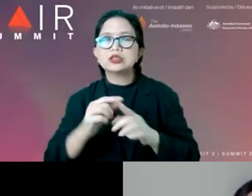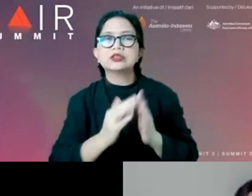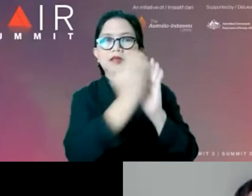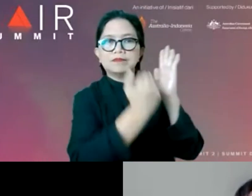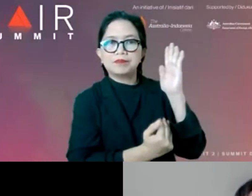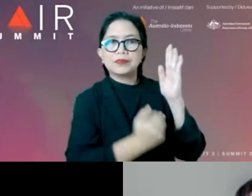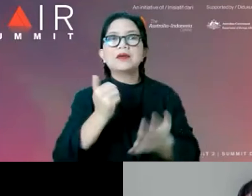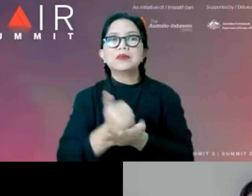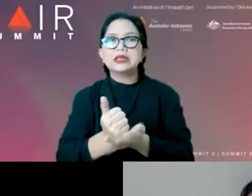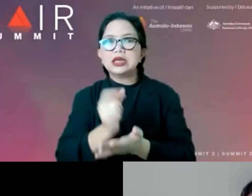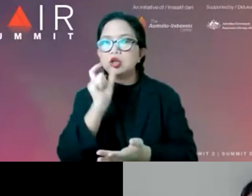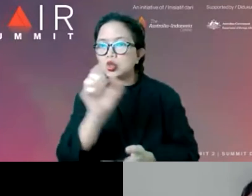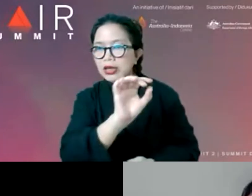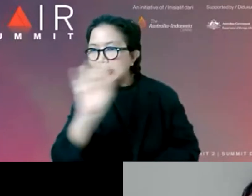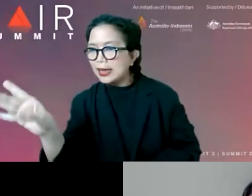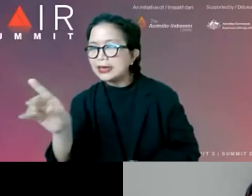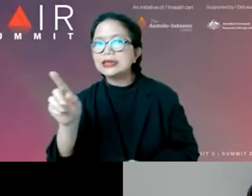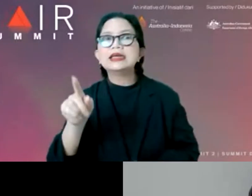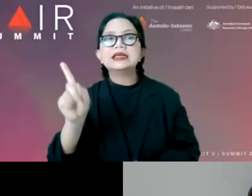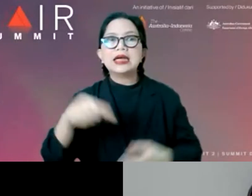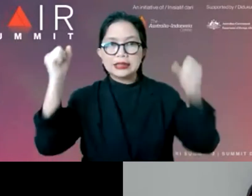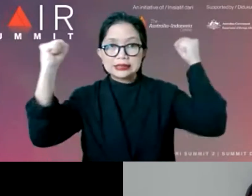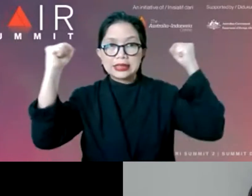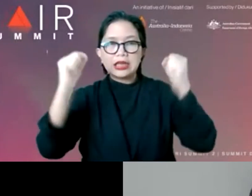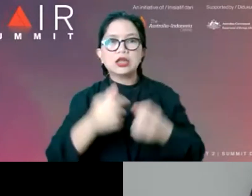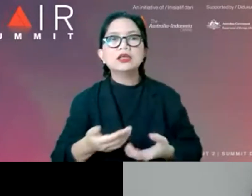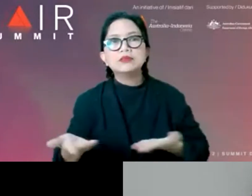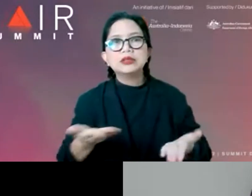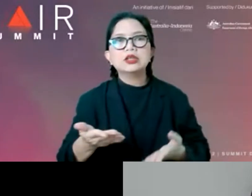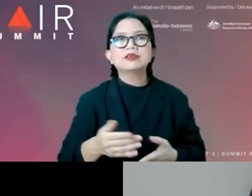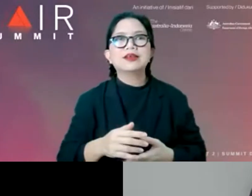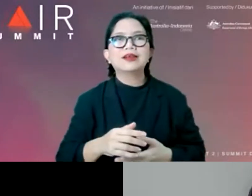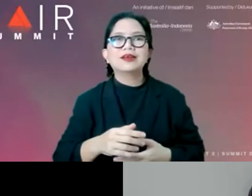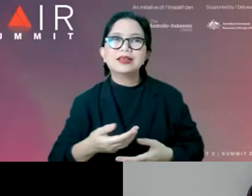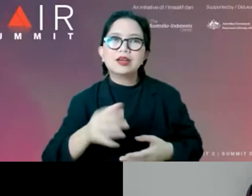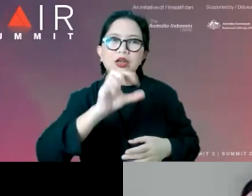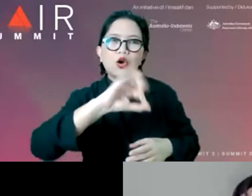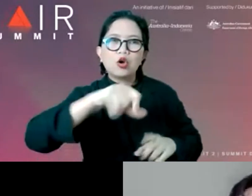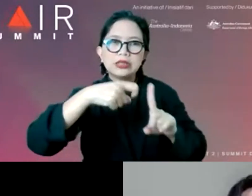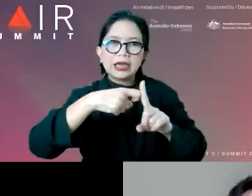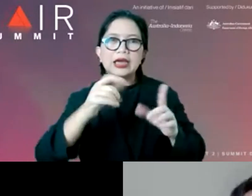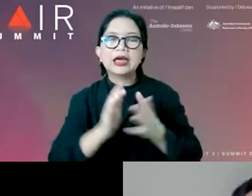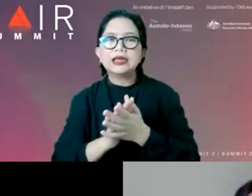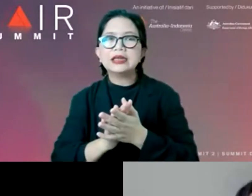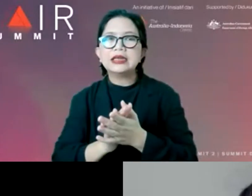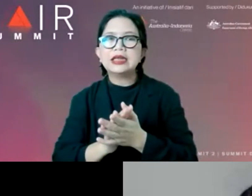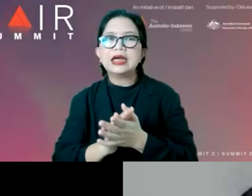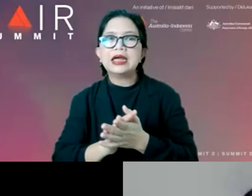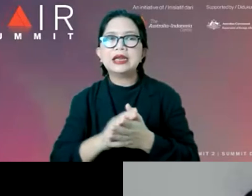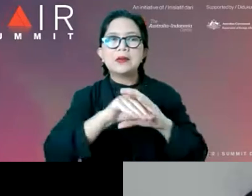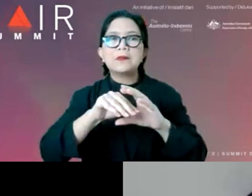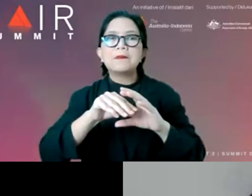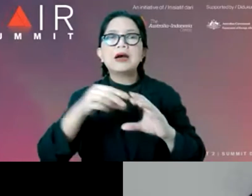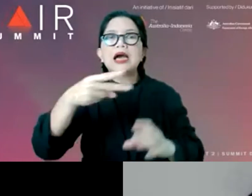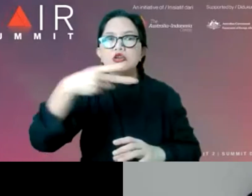what has been done by OJK and Bank Indonesia on regulatory sandbox for fintech. So I